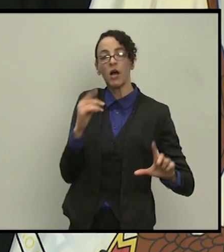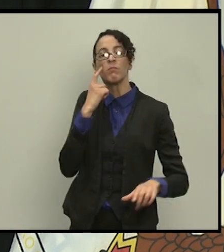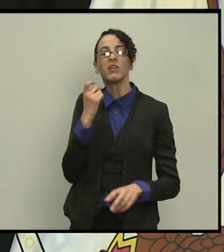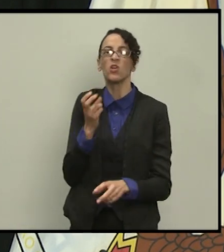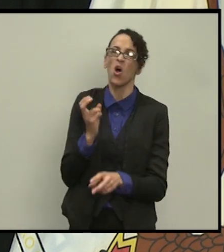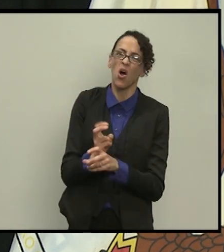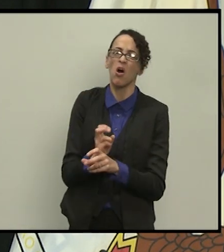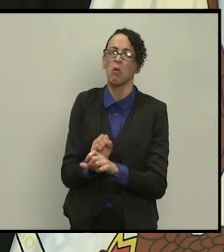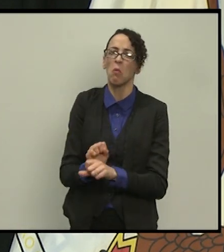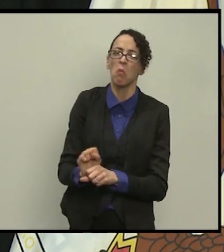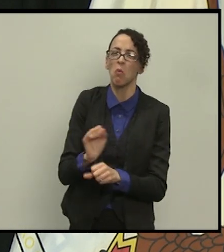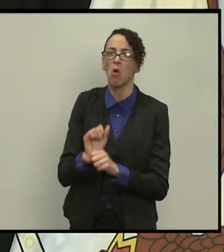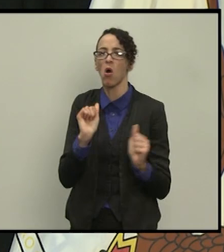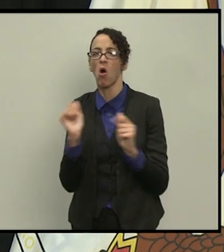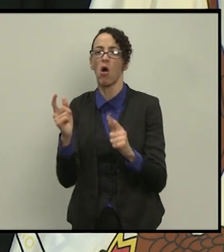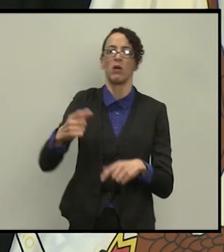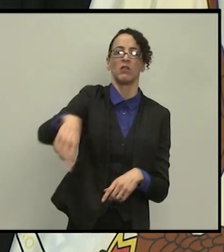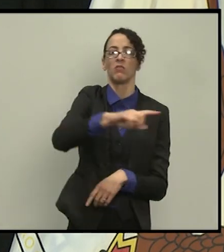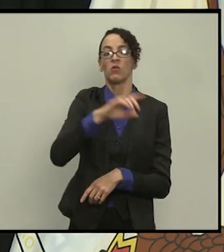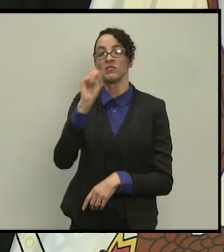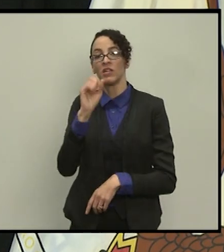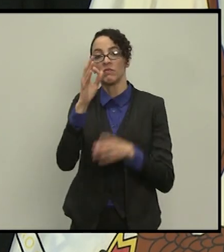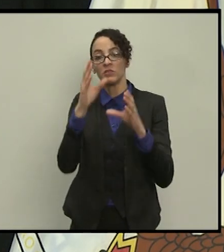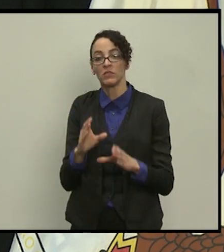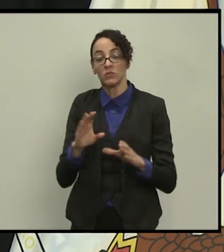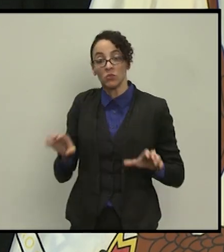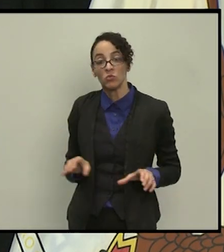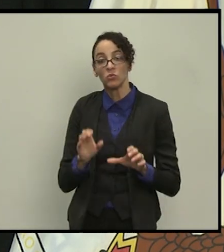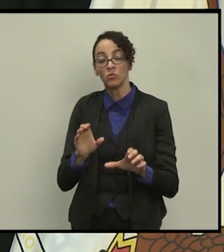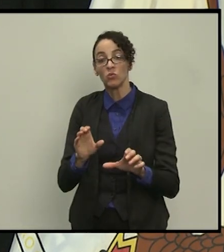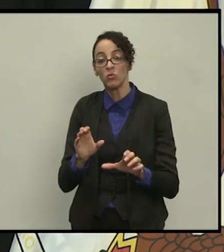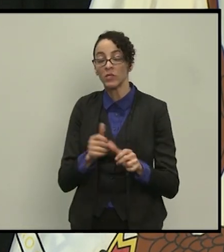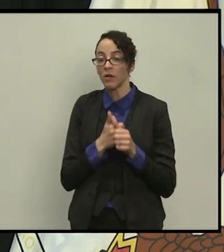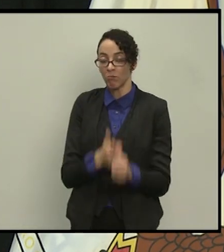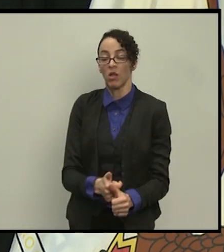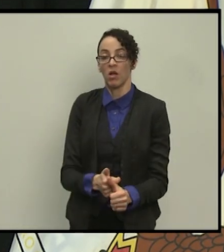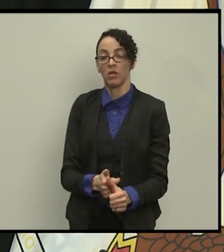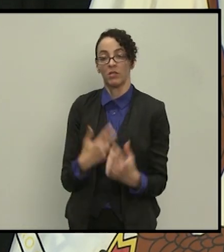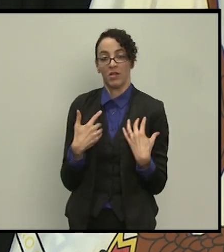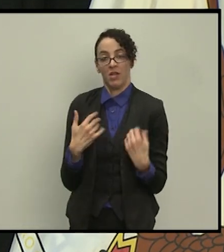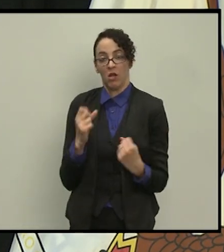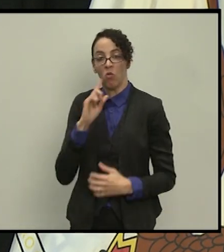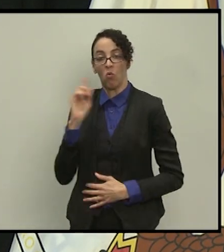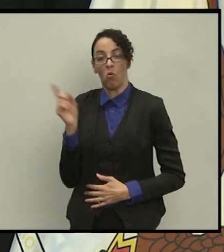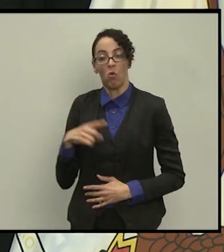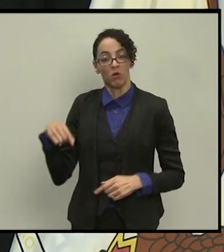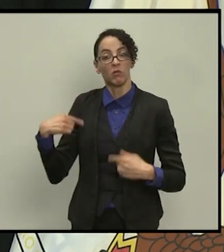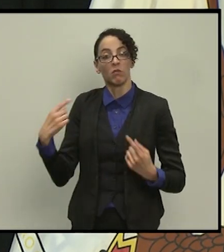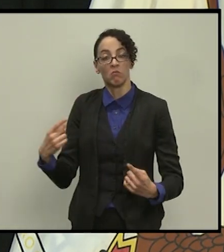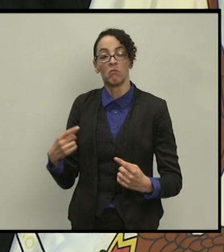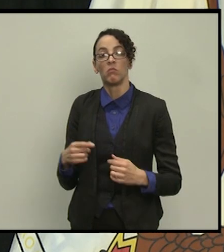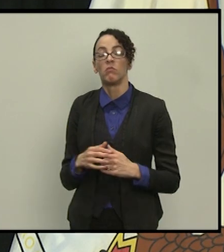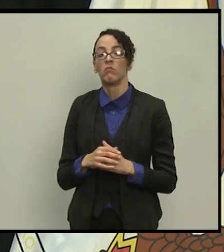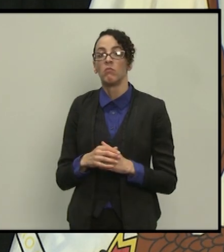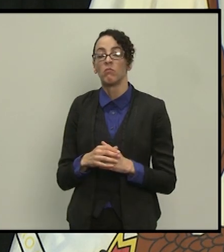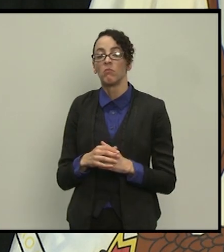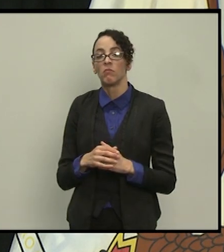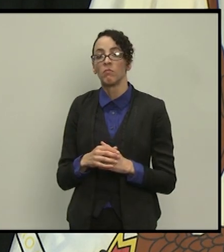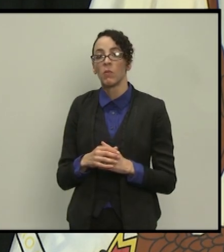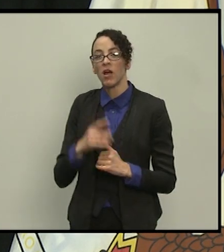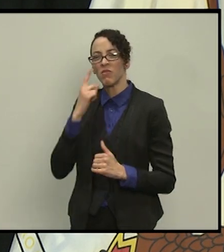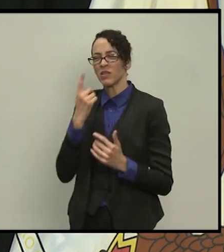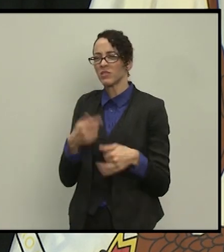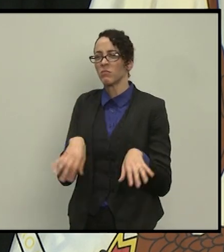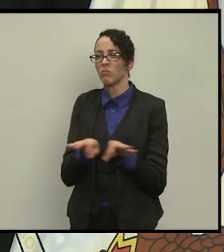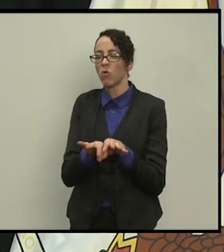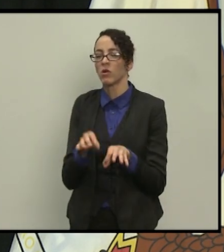San Franciscans are doing in terms of complying with this order. And I think it's important that we reinforce